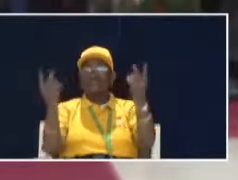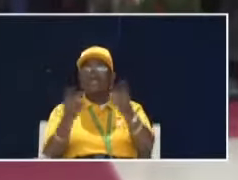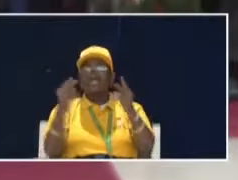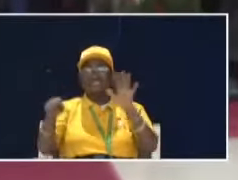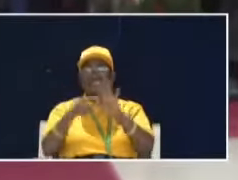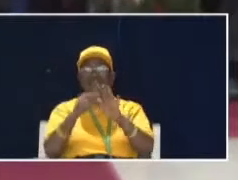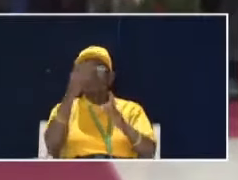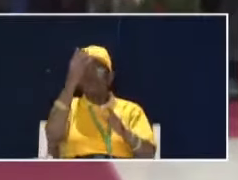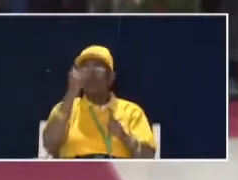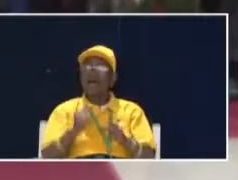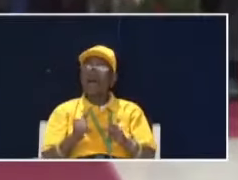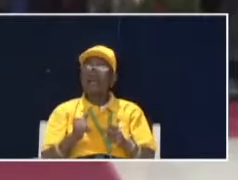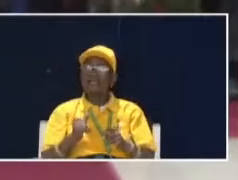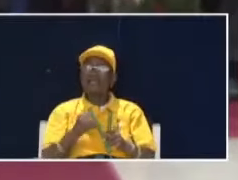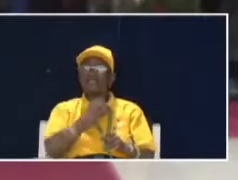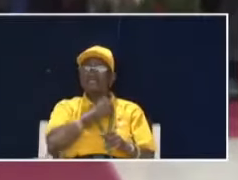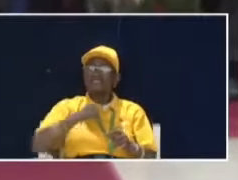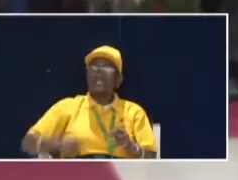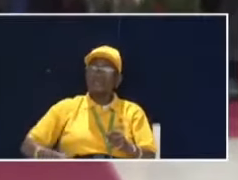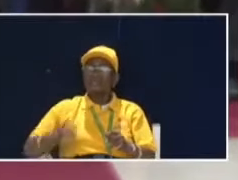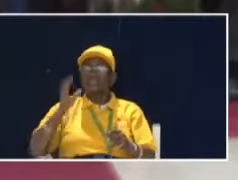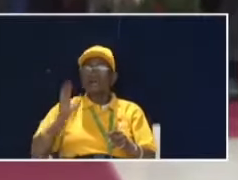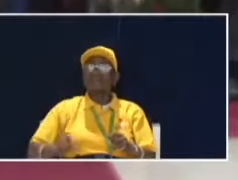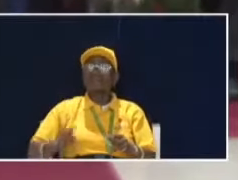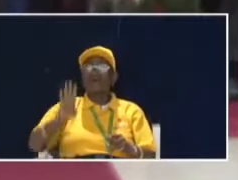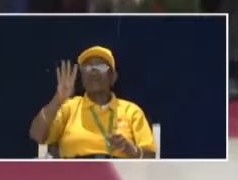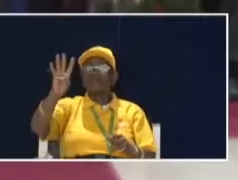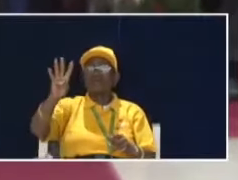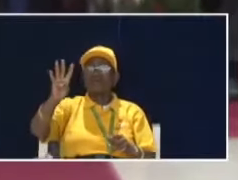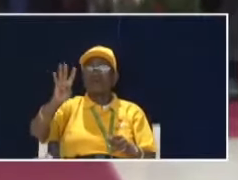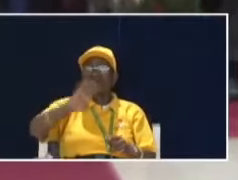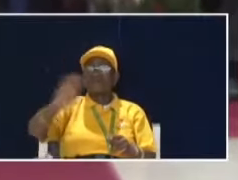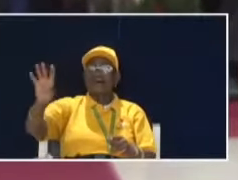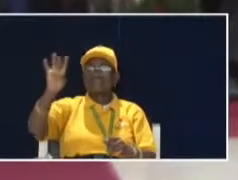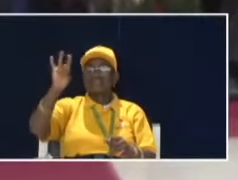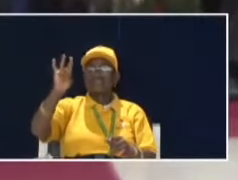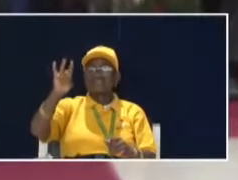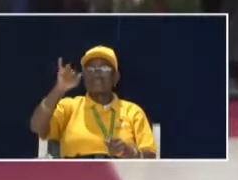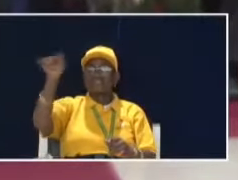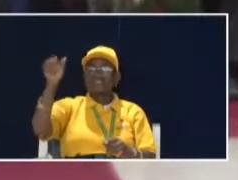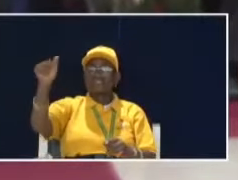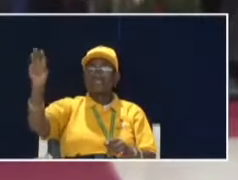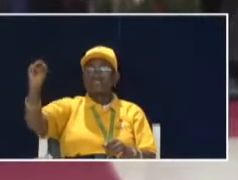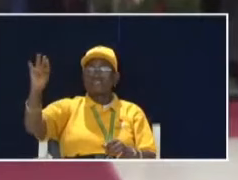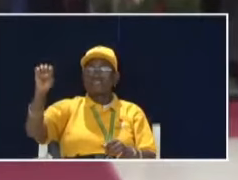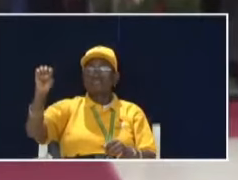Why? James chapter 4, verse 8. James 4, verse 8.